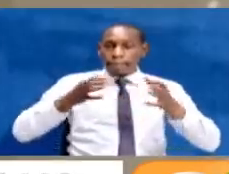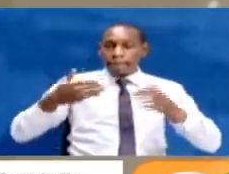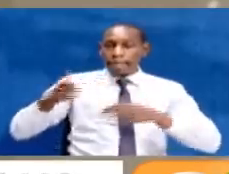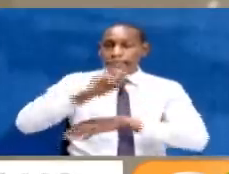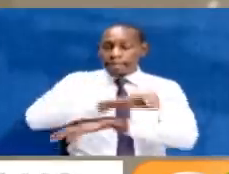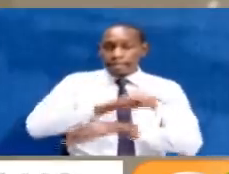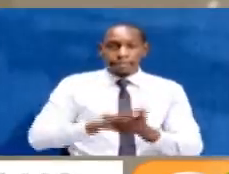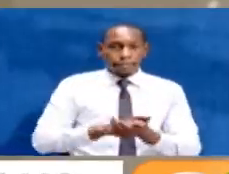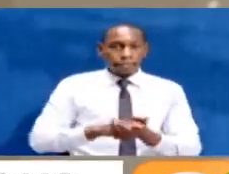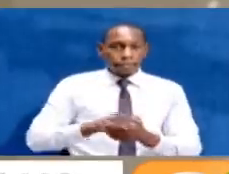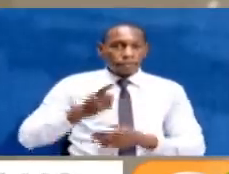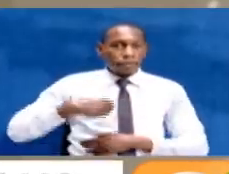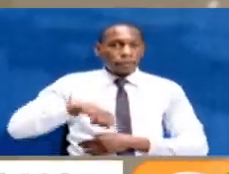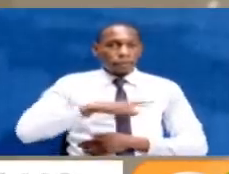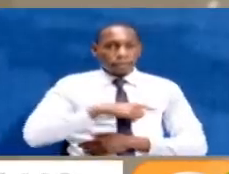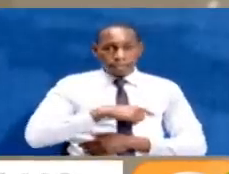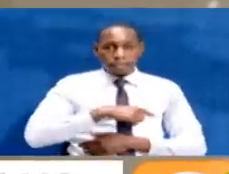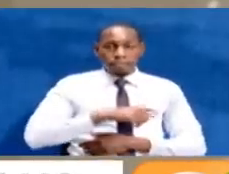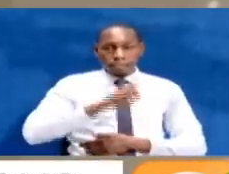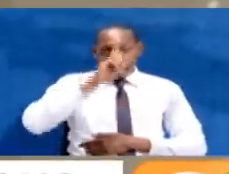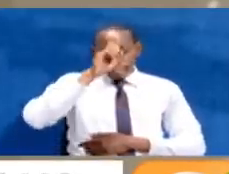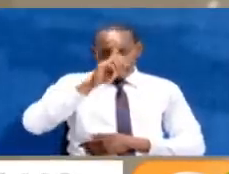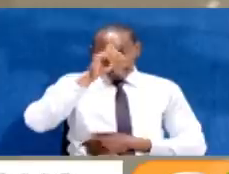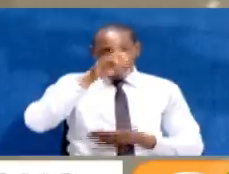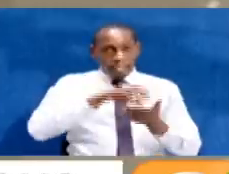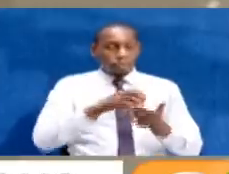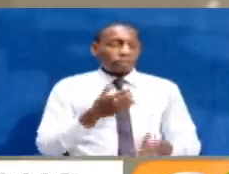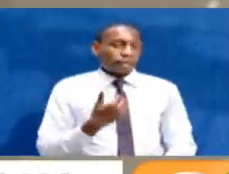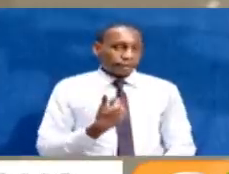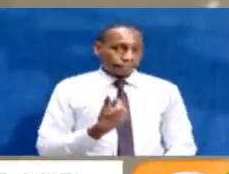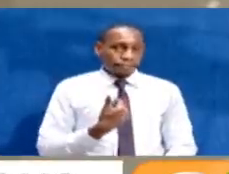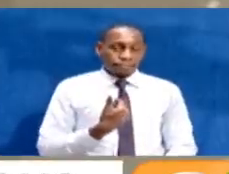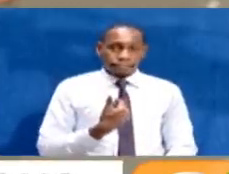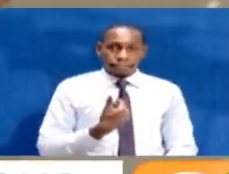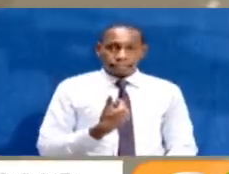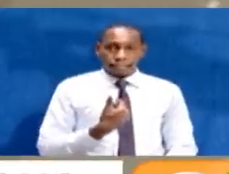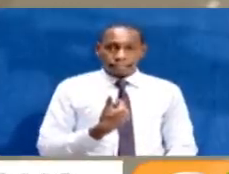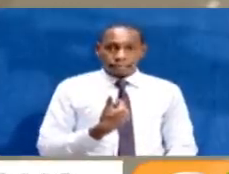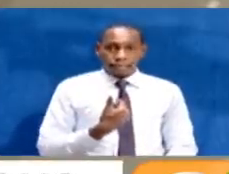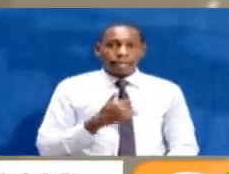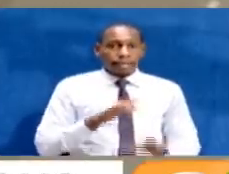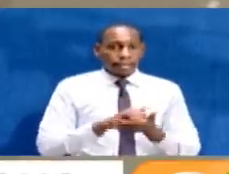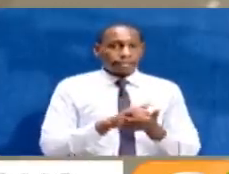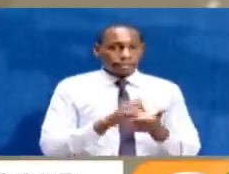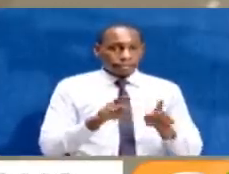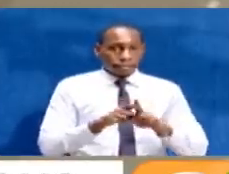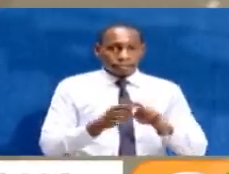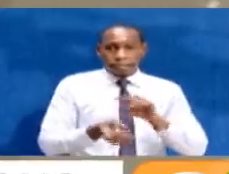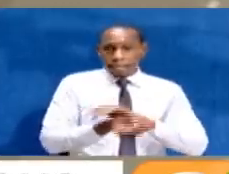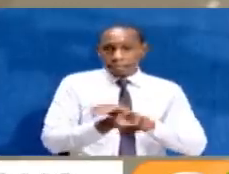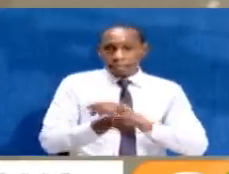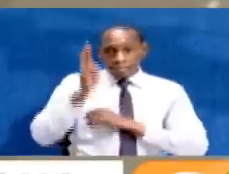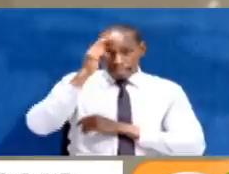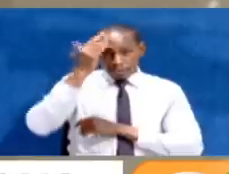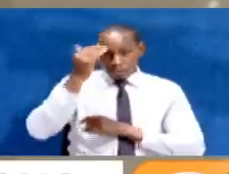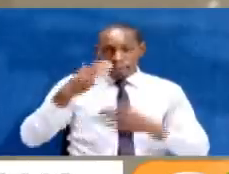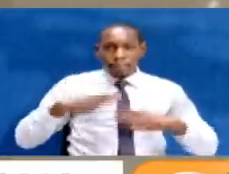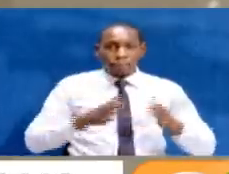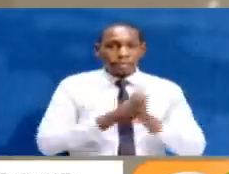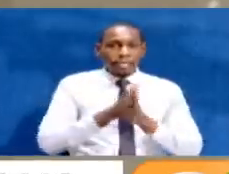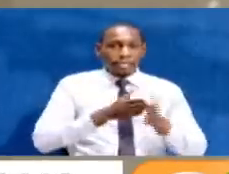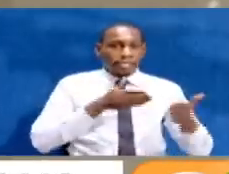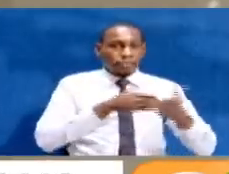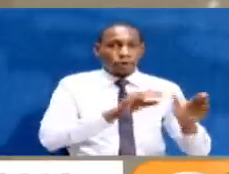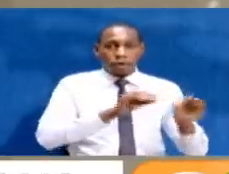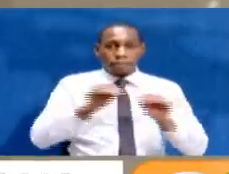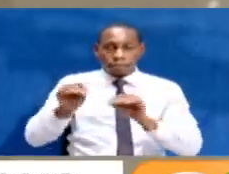day, then we are staring at a very, very serious situation. So that probably explains one of the reasons why people are yearning for a